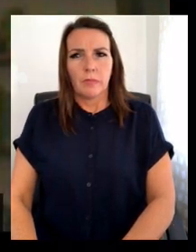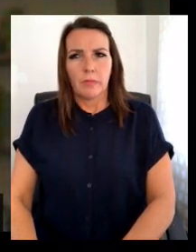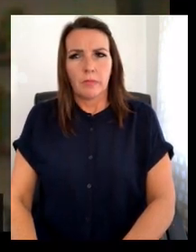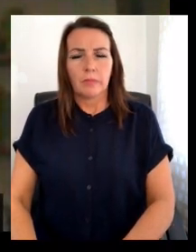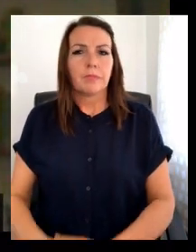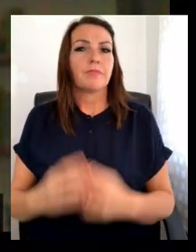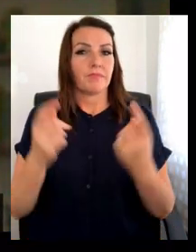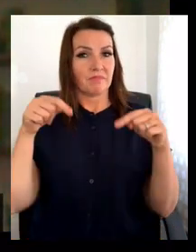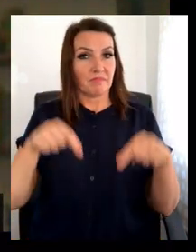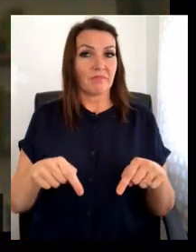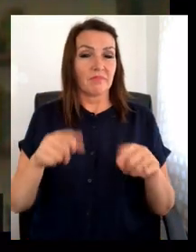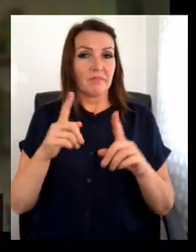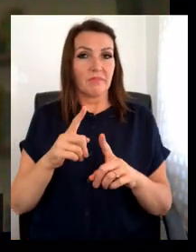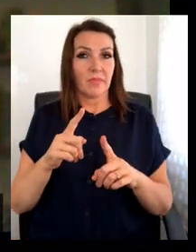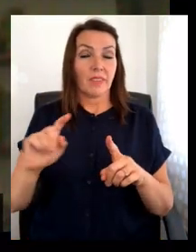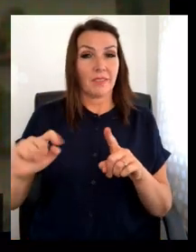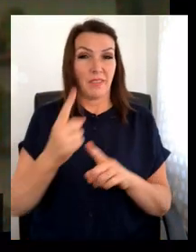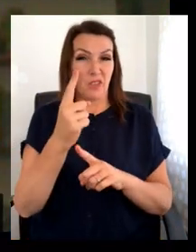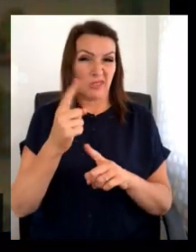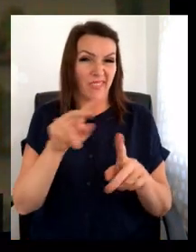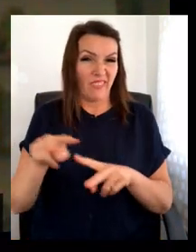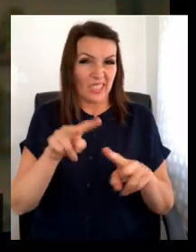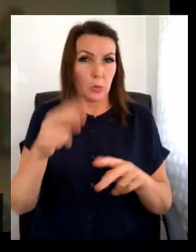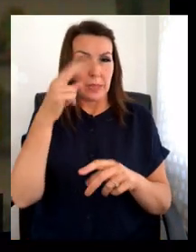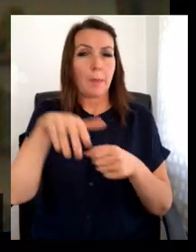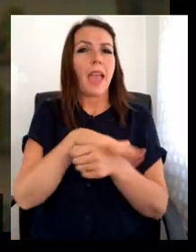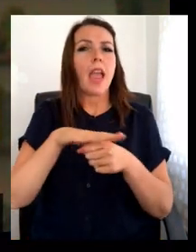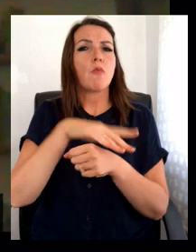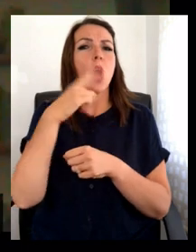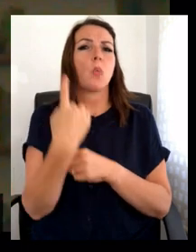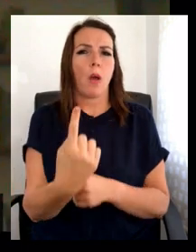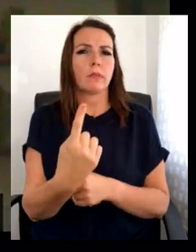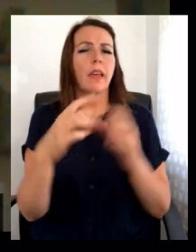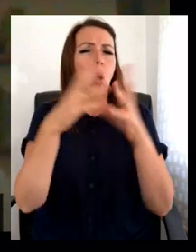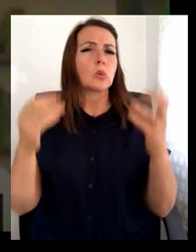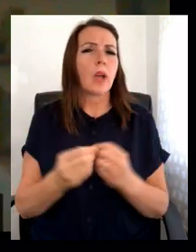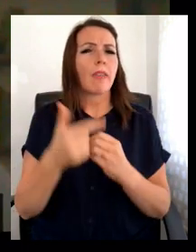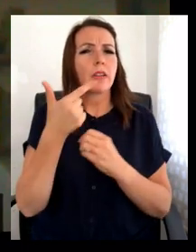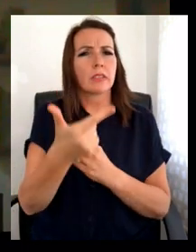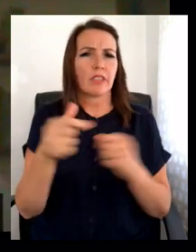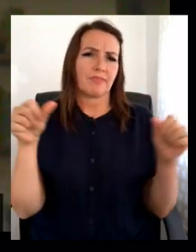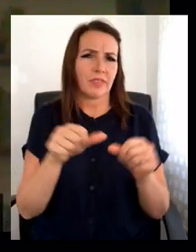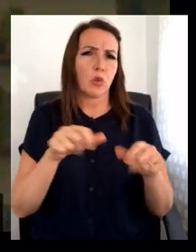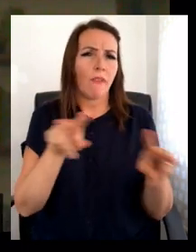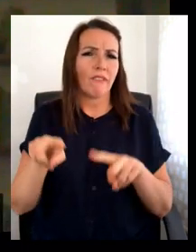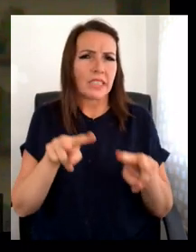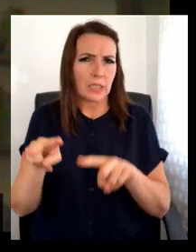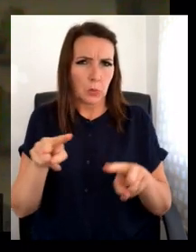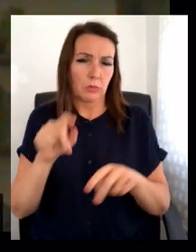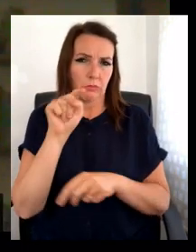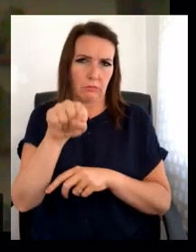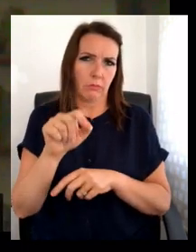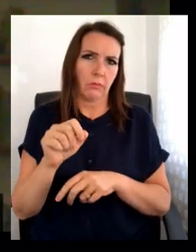So that's the first piece. It's called Area One, and I think there's seven short videos at present, but that's a work that's that I think